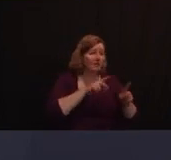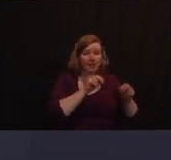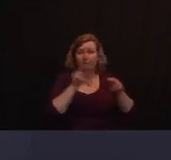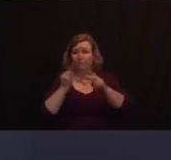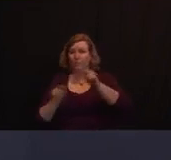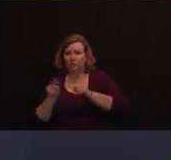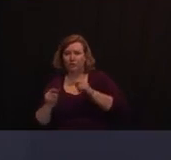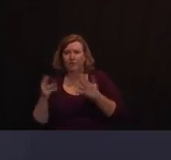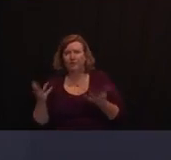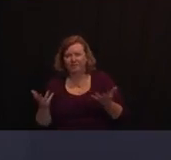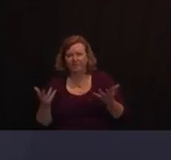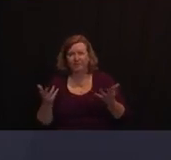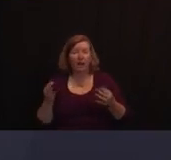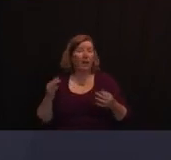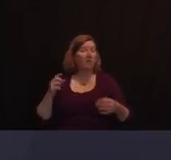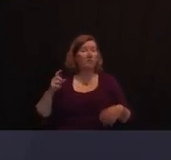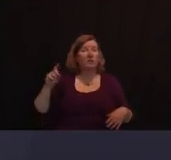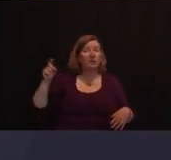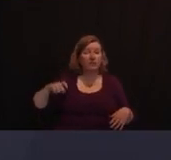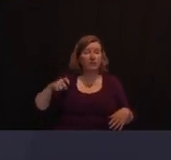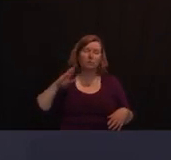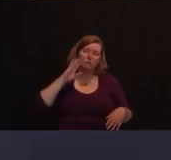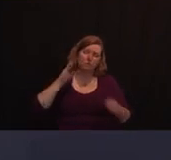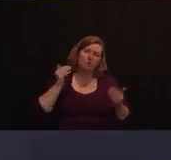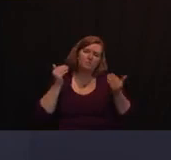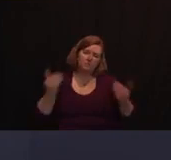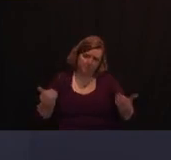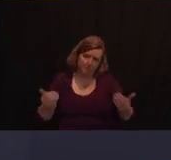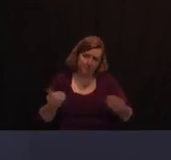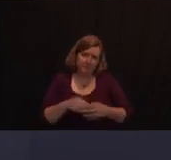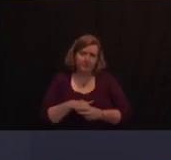But if we have to do that, we will do it. Something just happened.